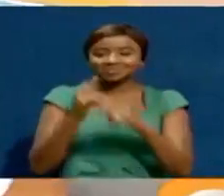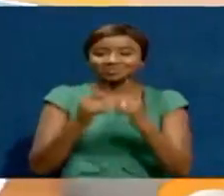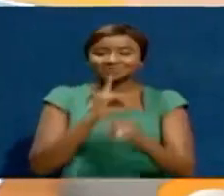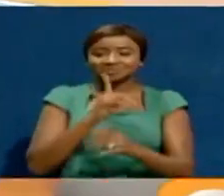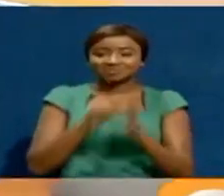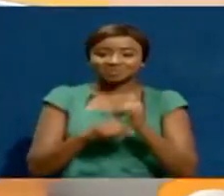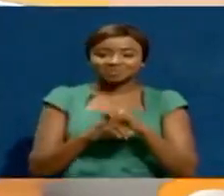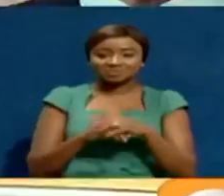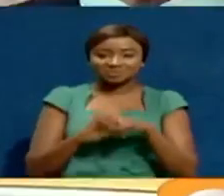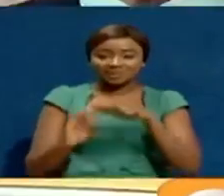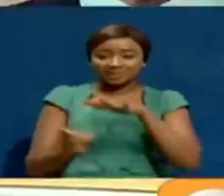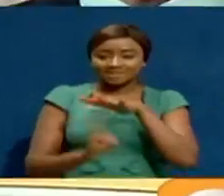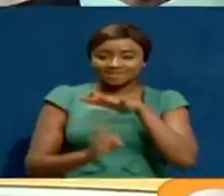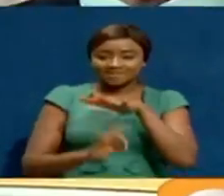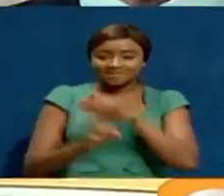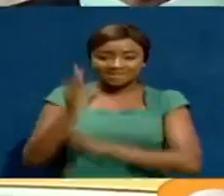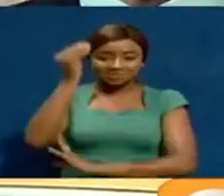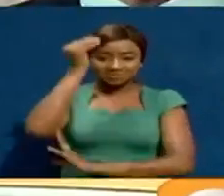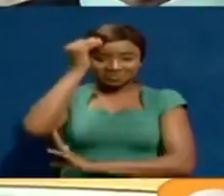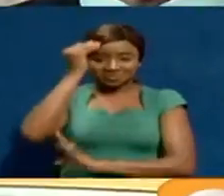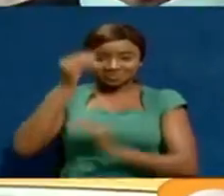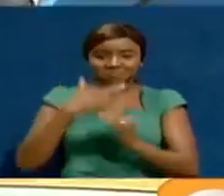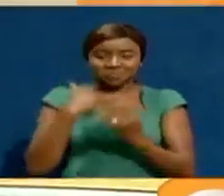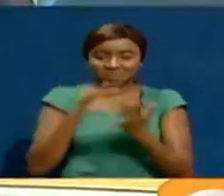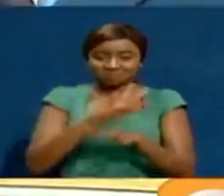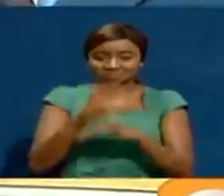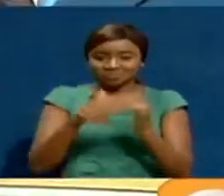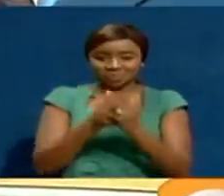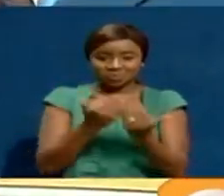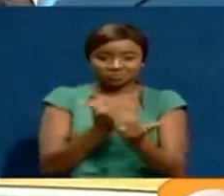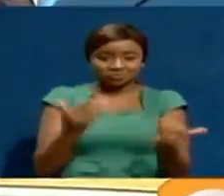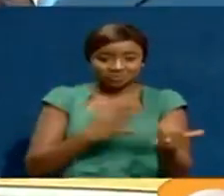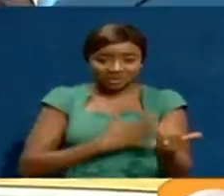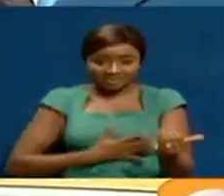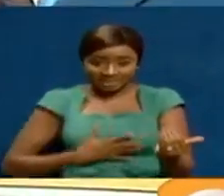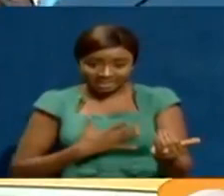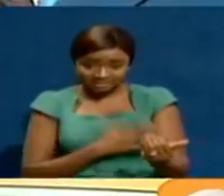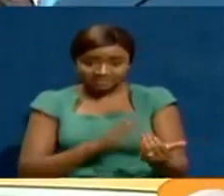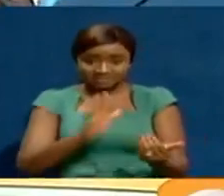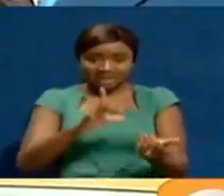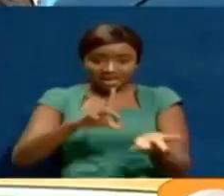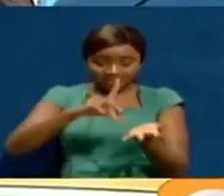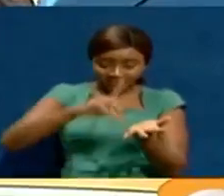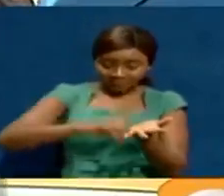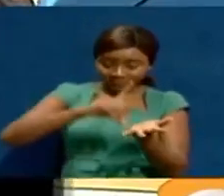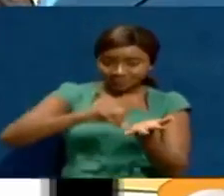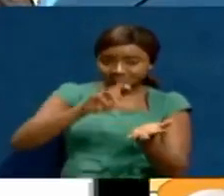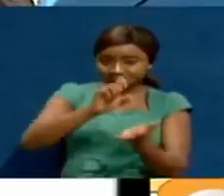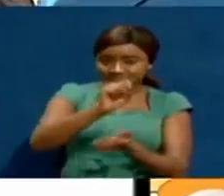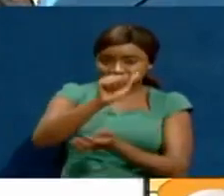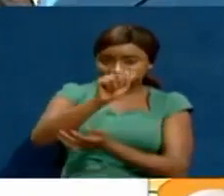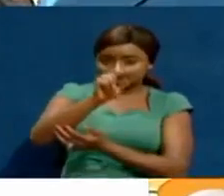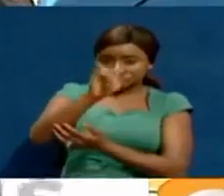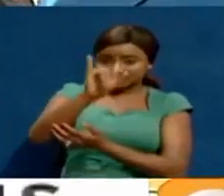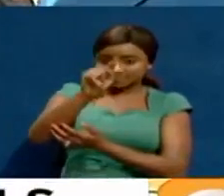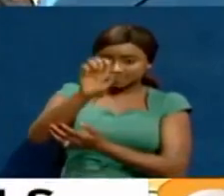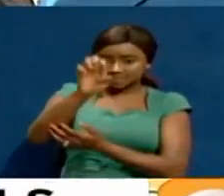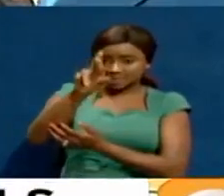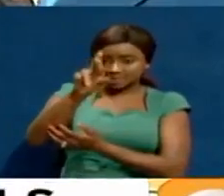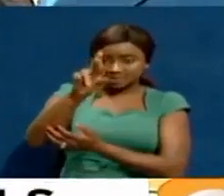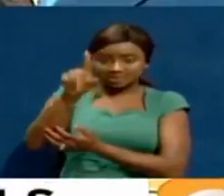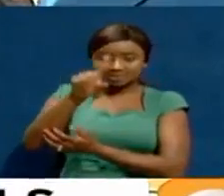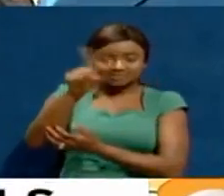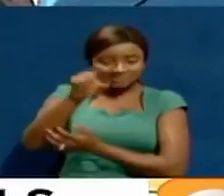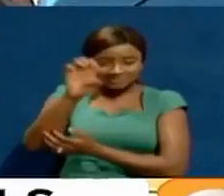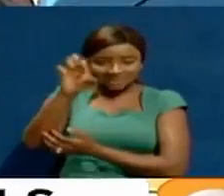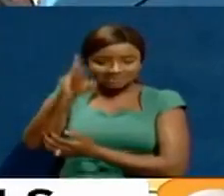Ministry of Education now wants all learners to surrender sanitizers in their possession to the school administration. Education Cabinet